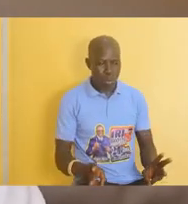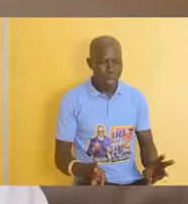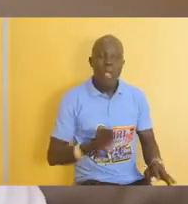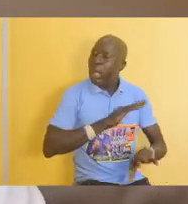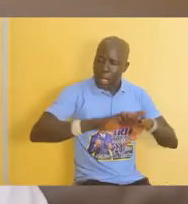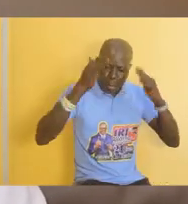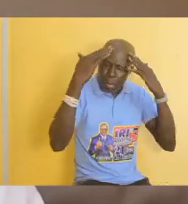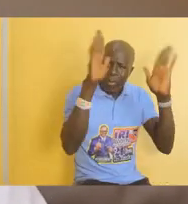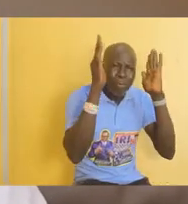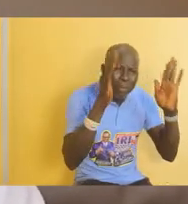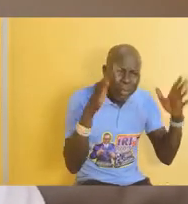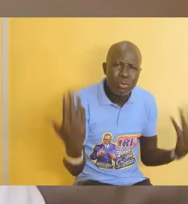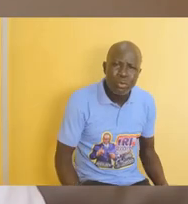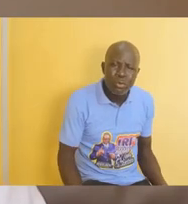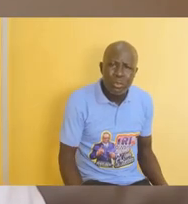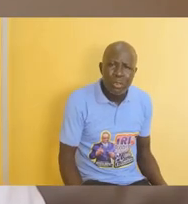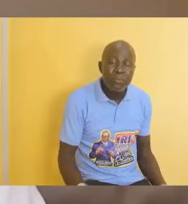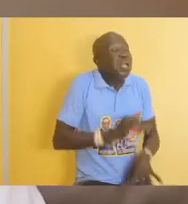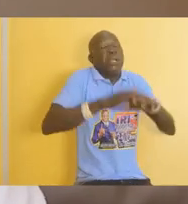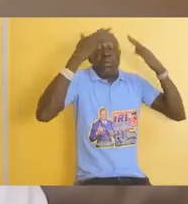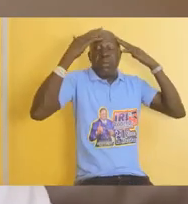I don't know what they're fasting to right now.